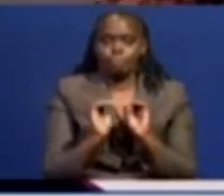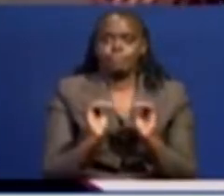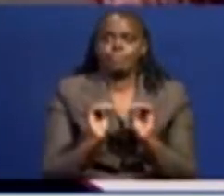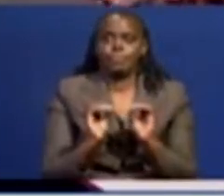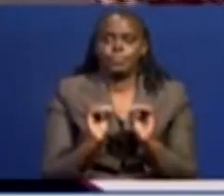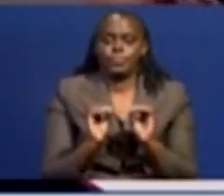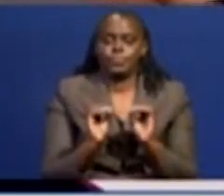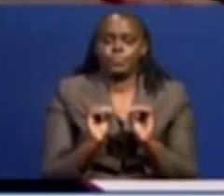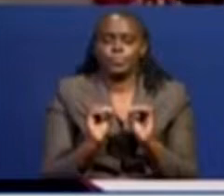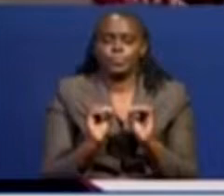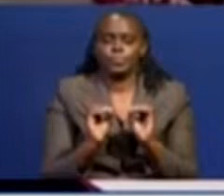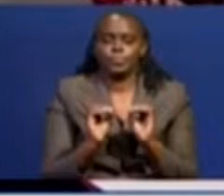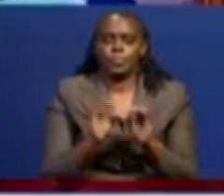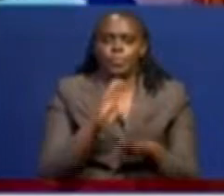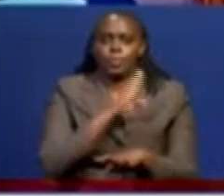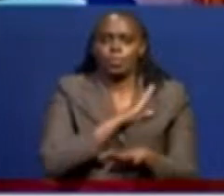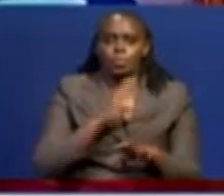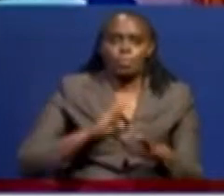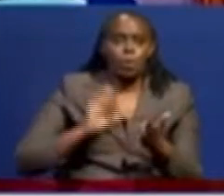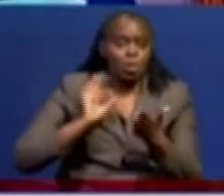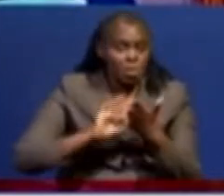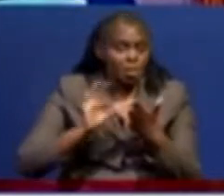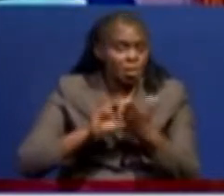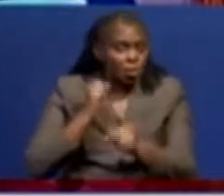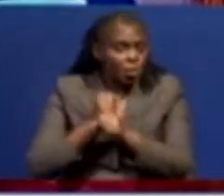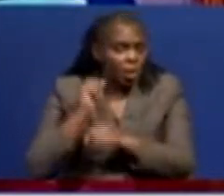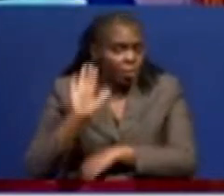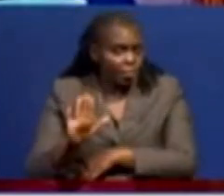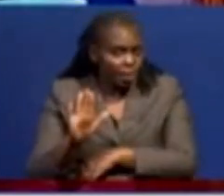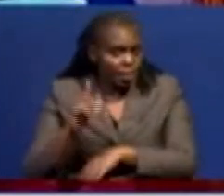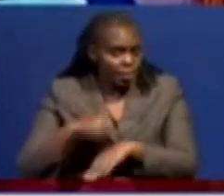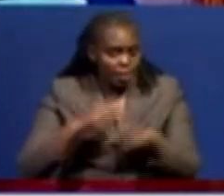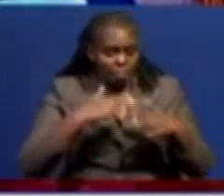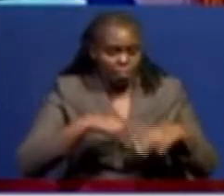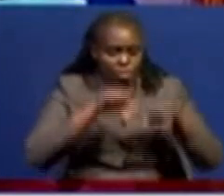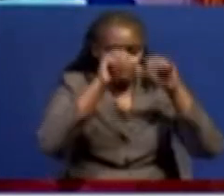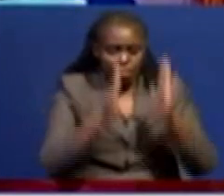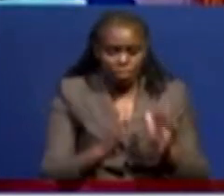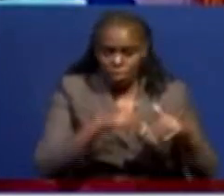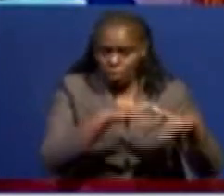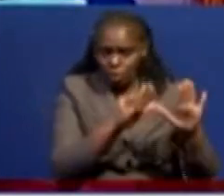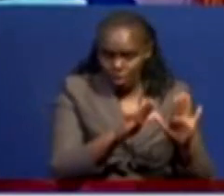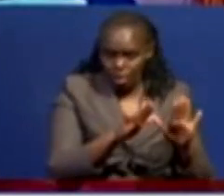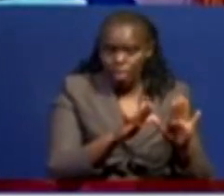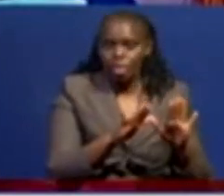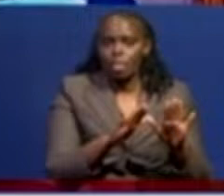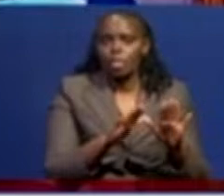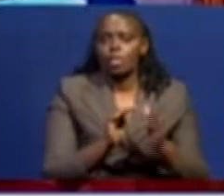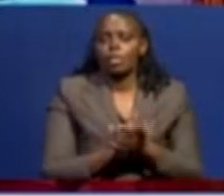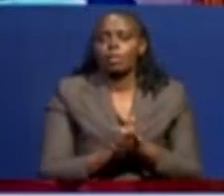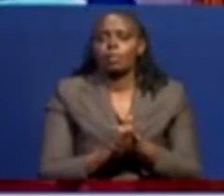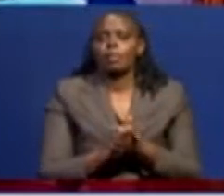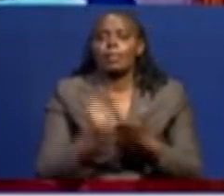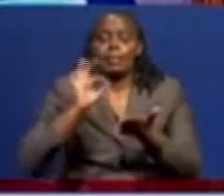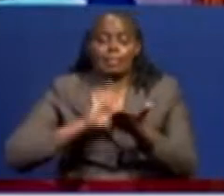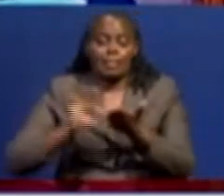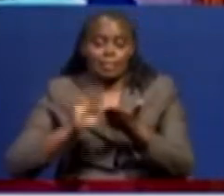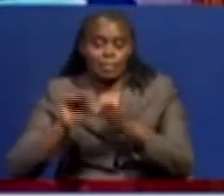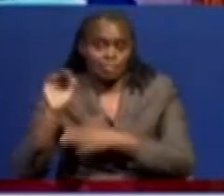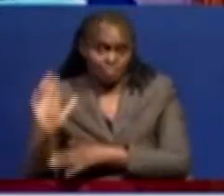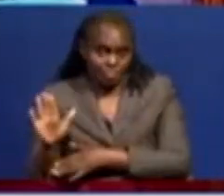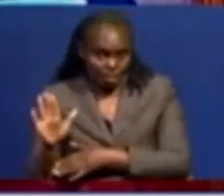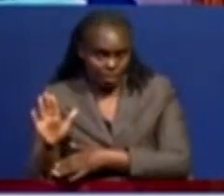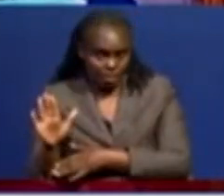accountability. Can the board secretariat undertake that function in the absence of the chairman?